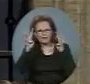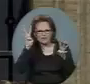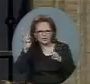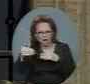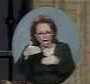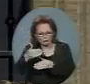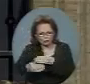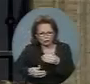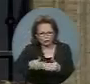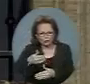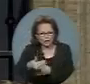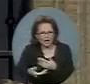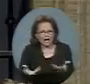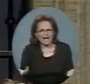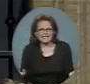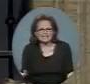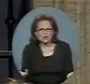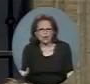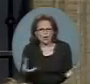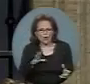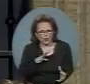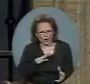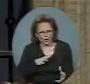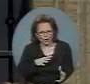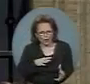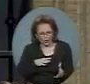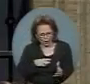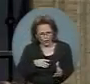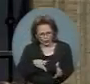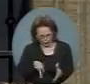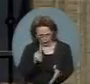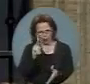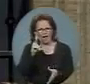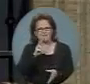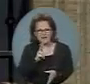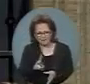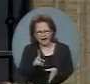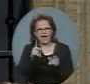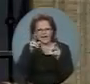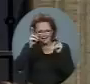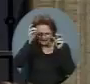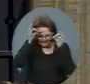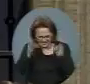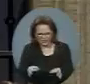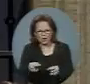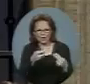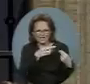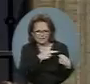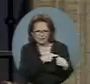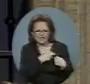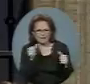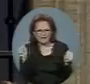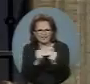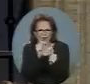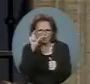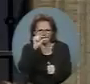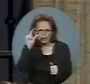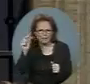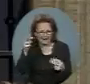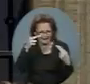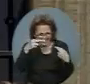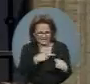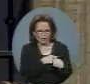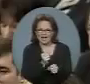seeing responsible government? The fact is no. We're seeing day by day a patchwork quilt of inventions